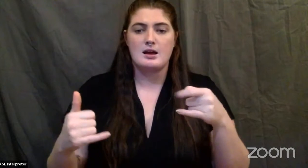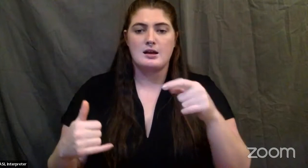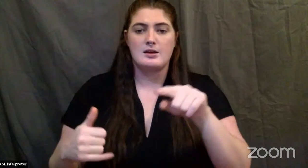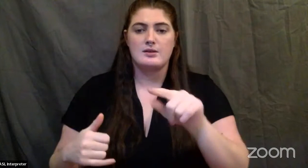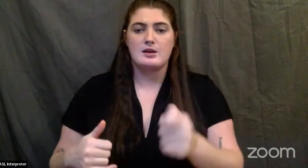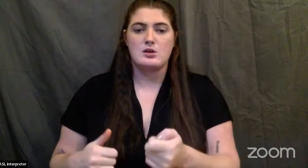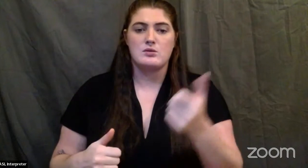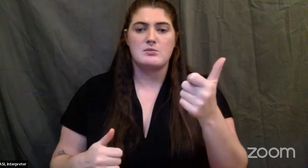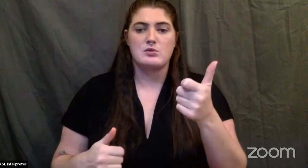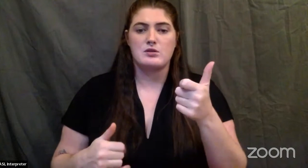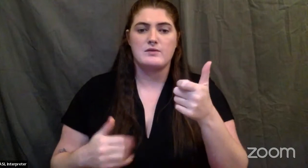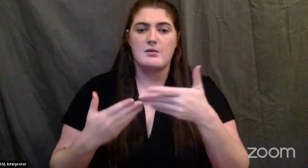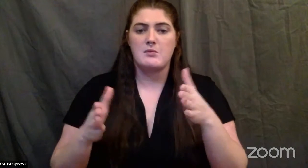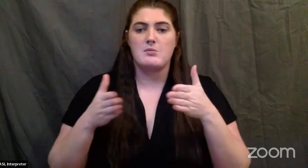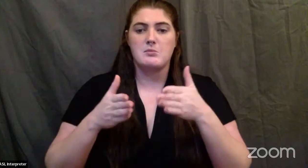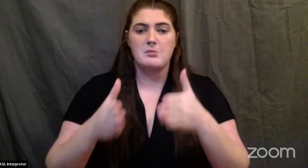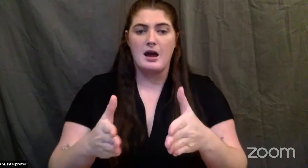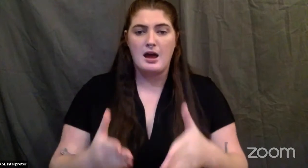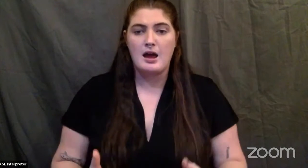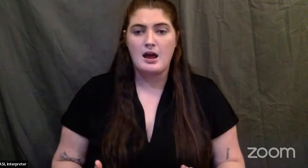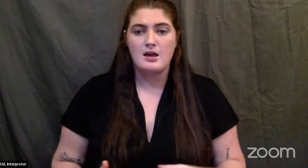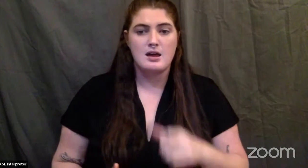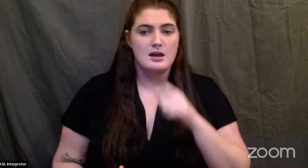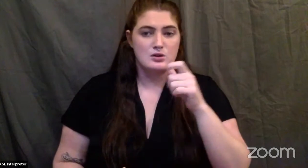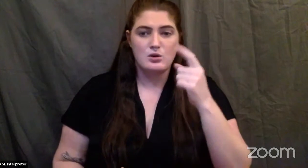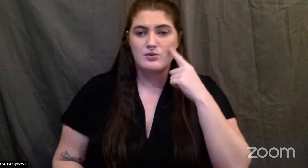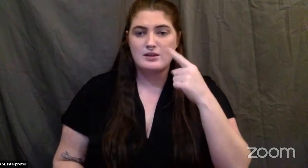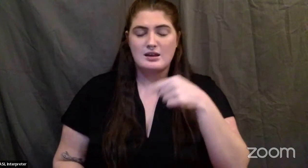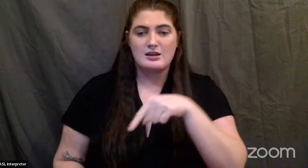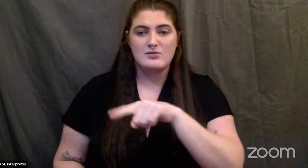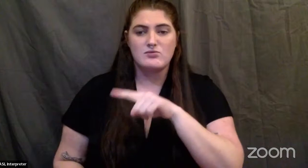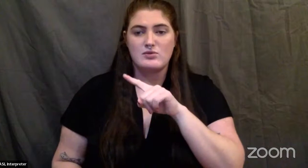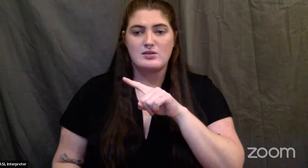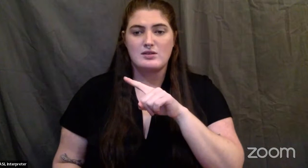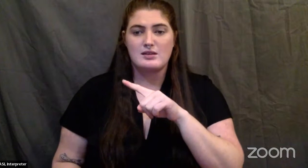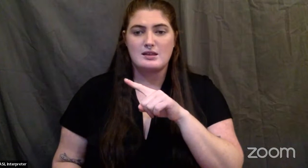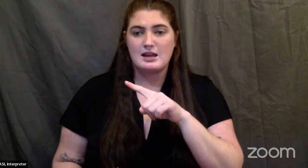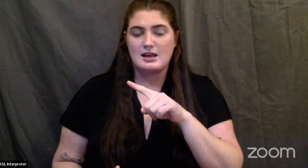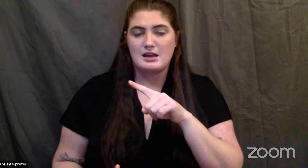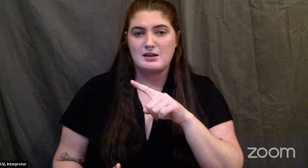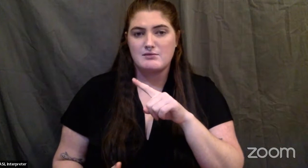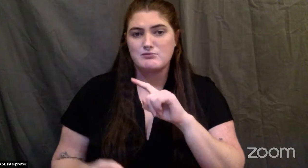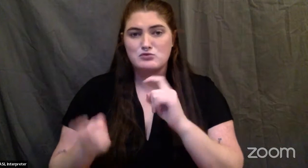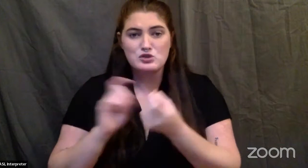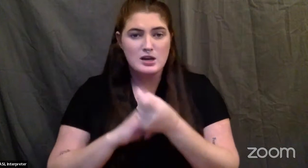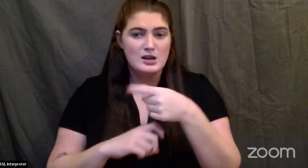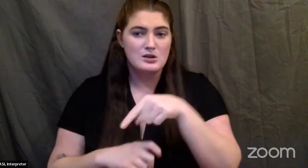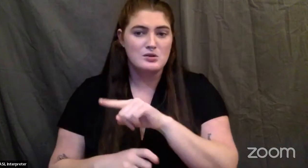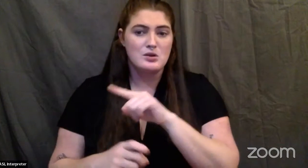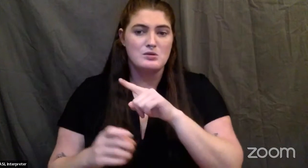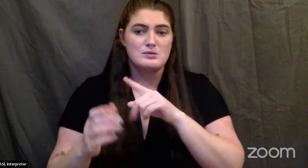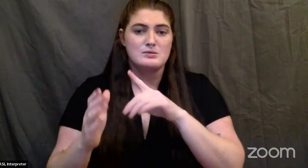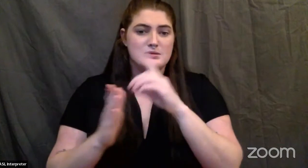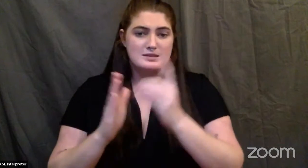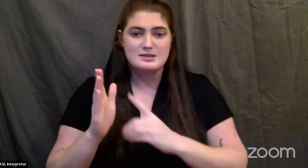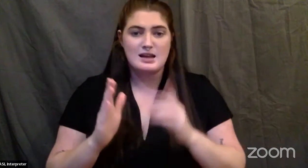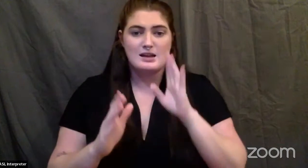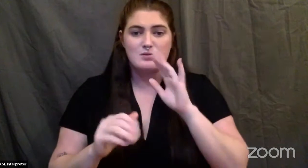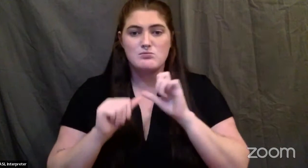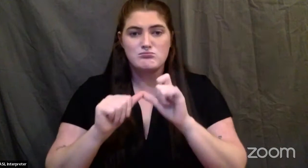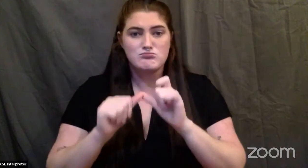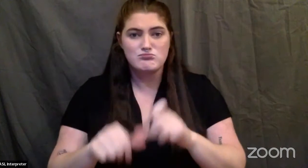public path. So Yeah, they're, you know, I don't think they've addressed any of those designs. They're just plowing forward. and honestly, that